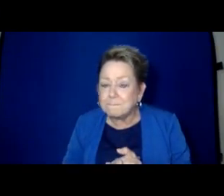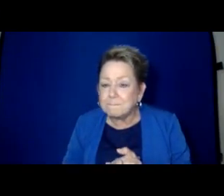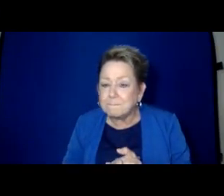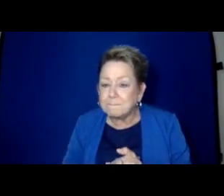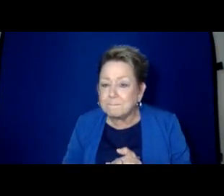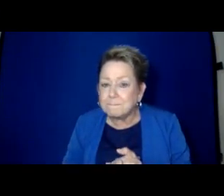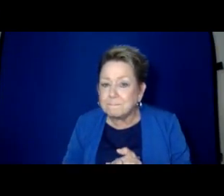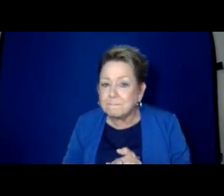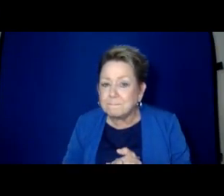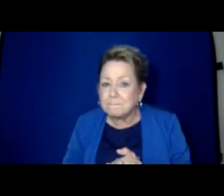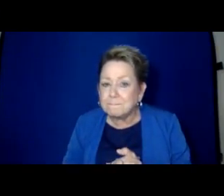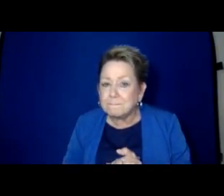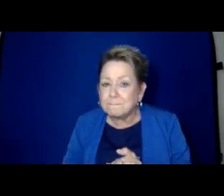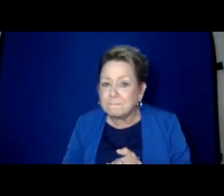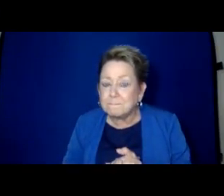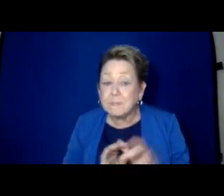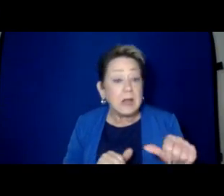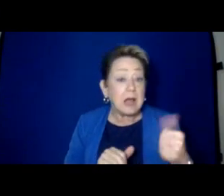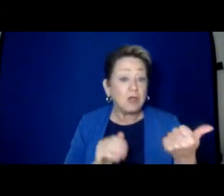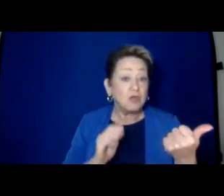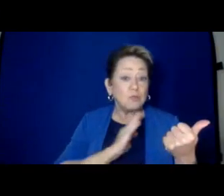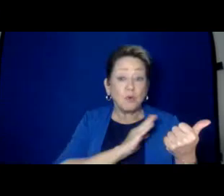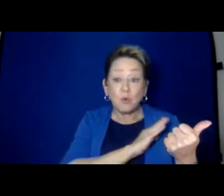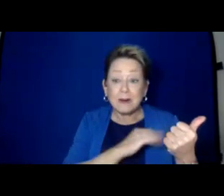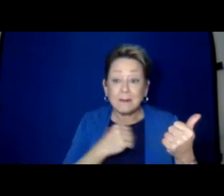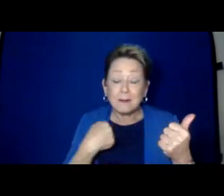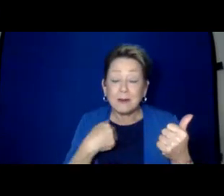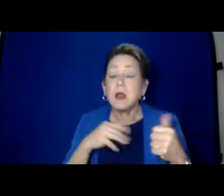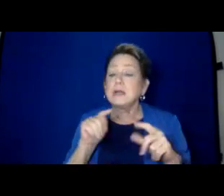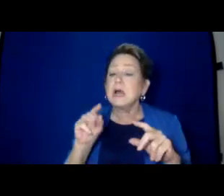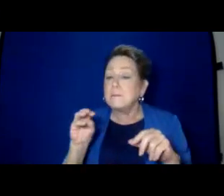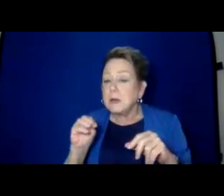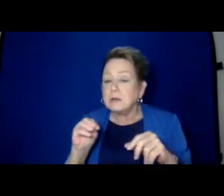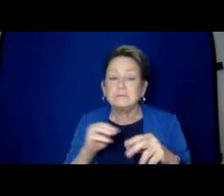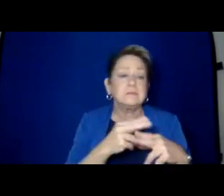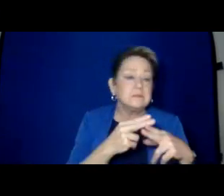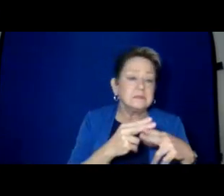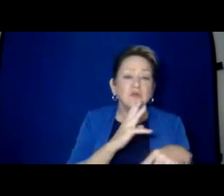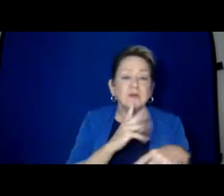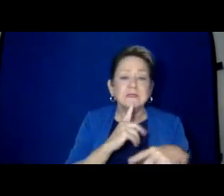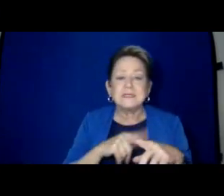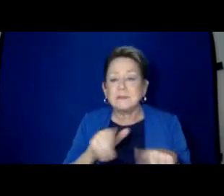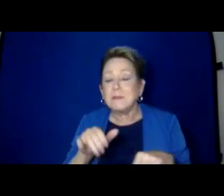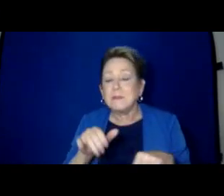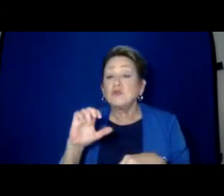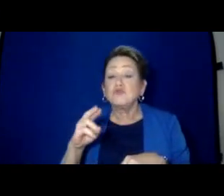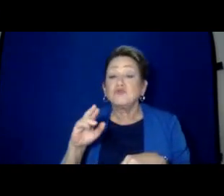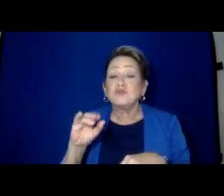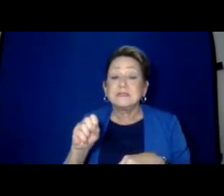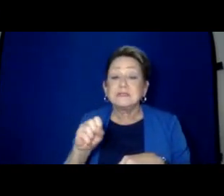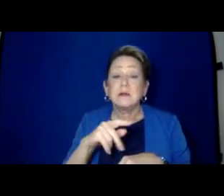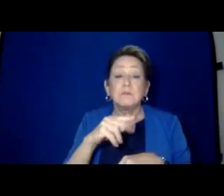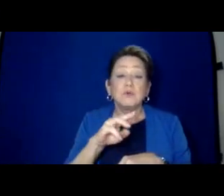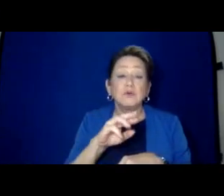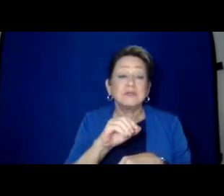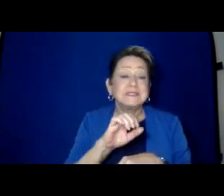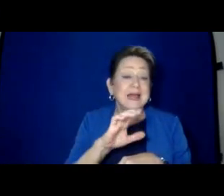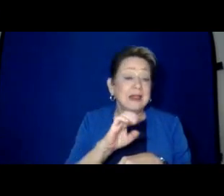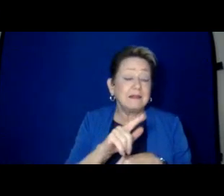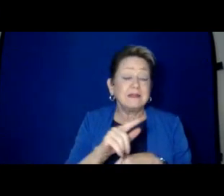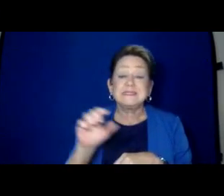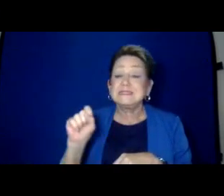Bobby Fan. Other board members? Tom Tia Bergender. McClinney. Chris Bursalis. Stephanie